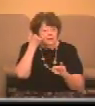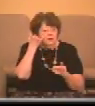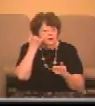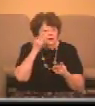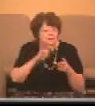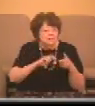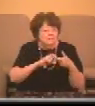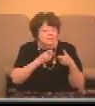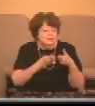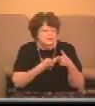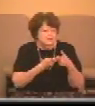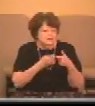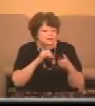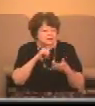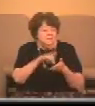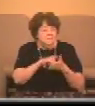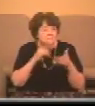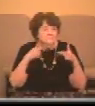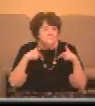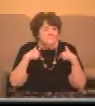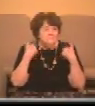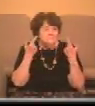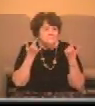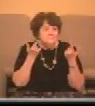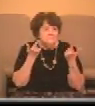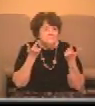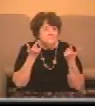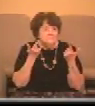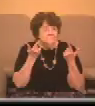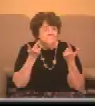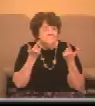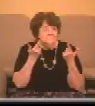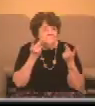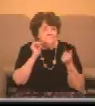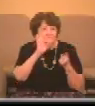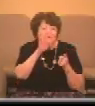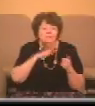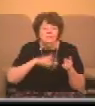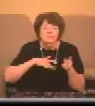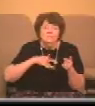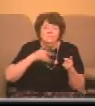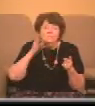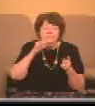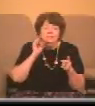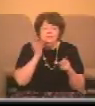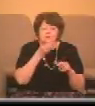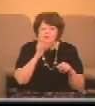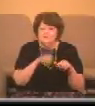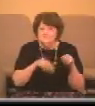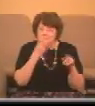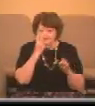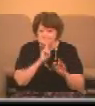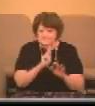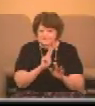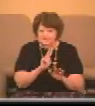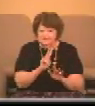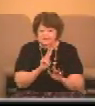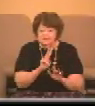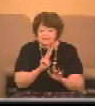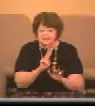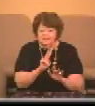And what if trials of this life are your mercies in